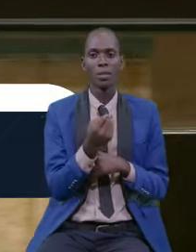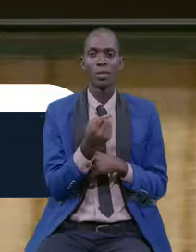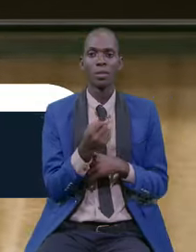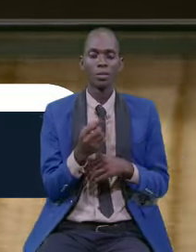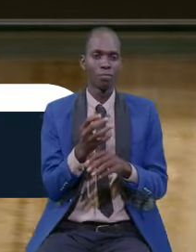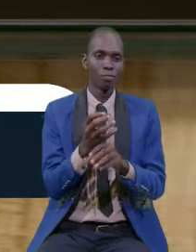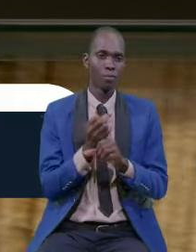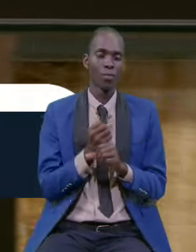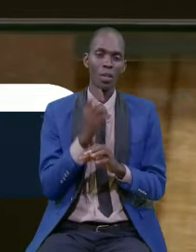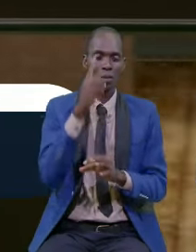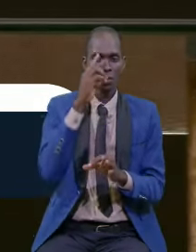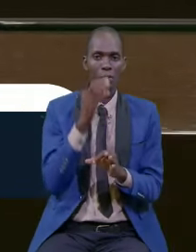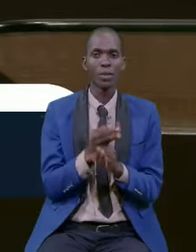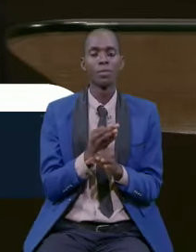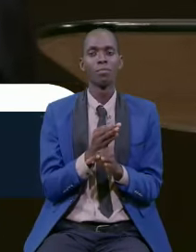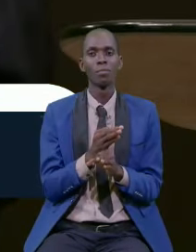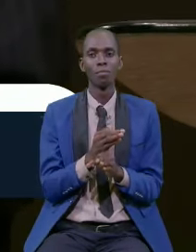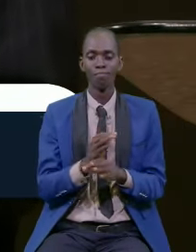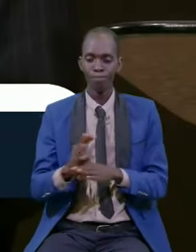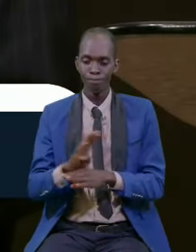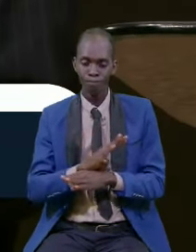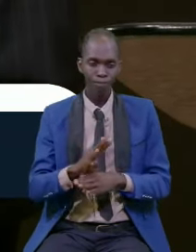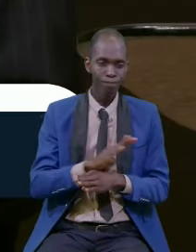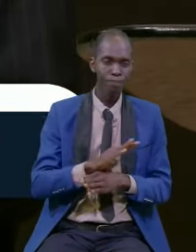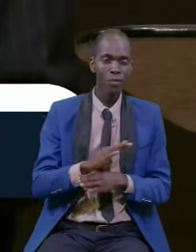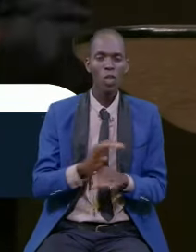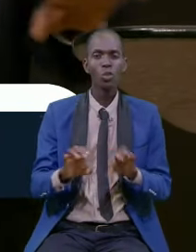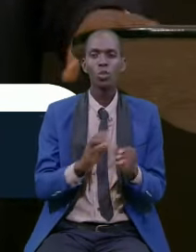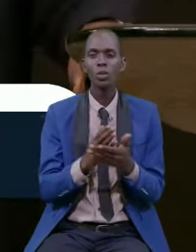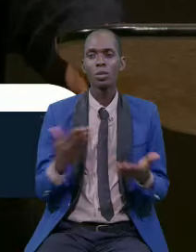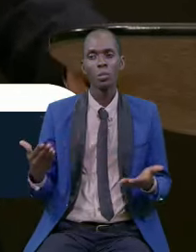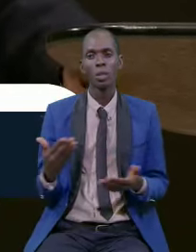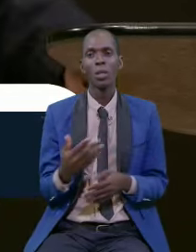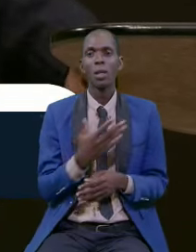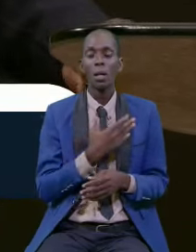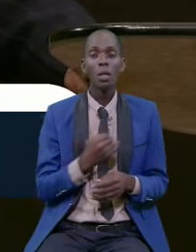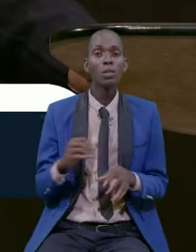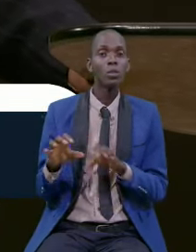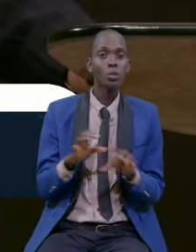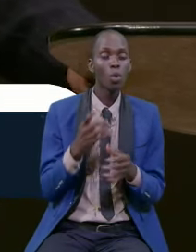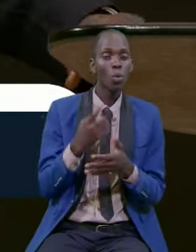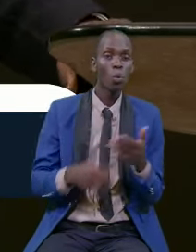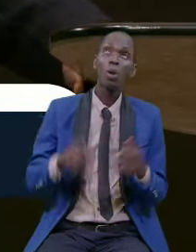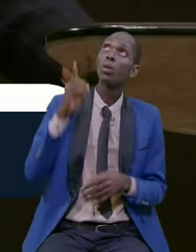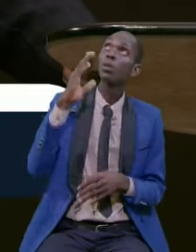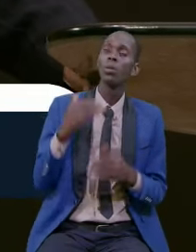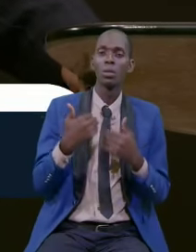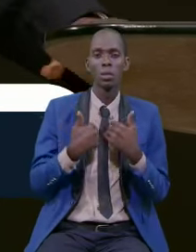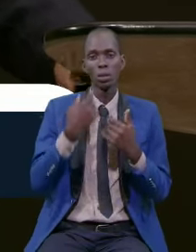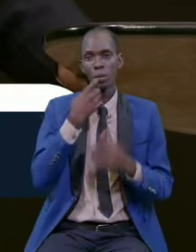occupying faith. Occupied, occupied, doing something and doing what God had commanded.